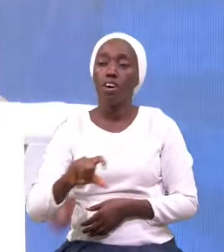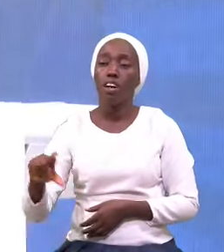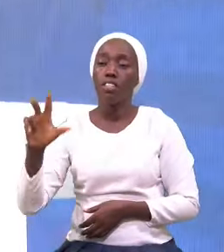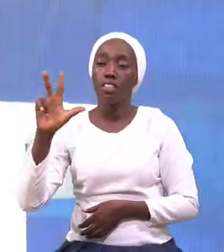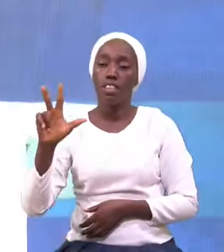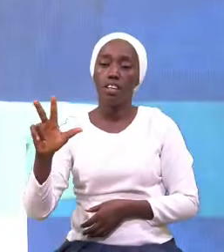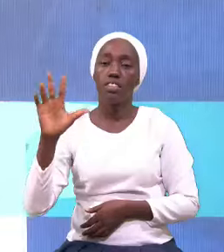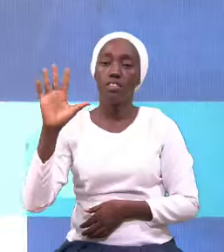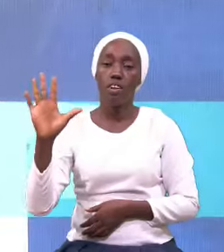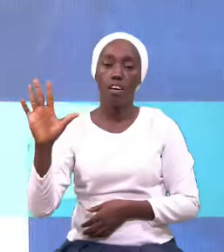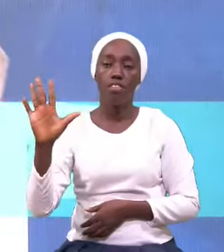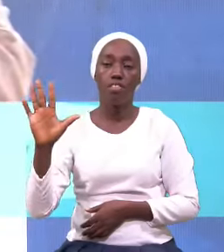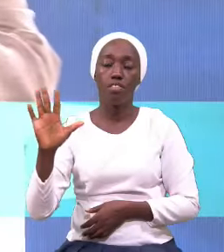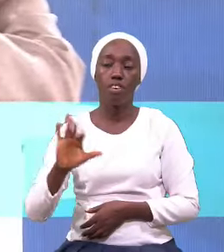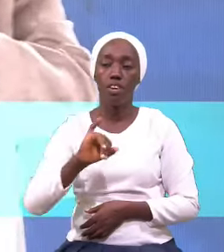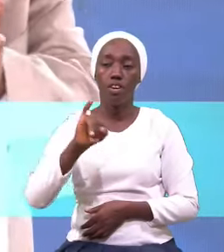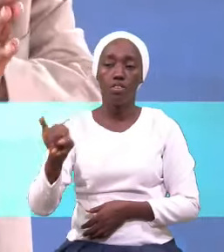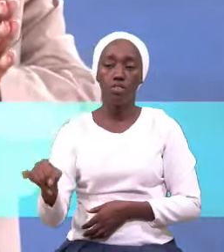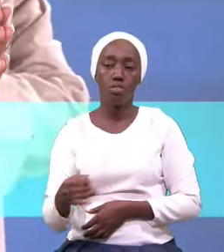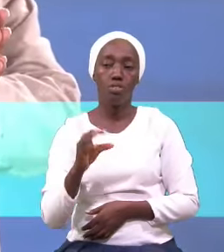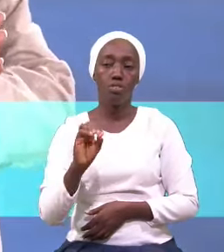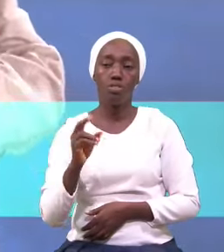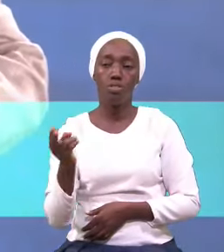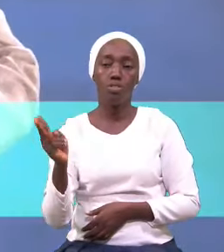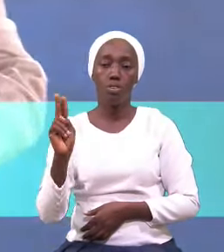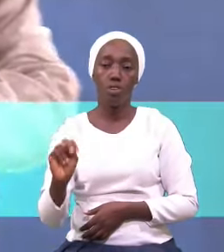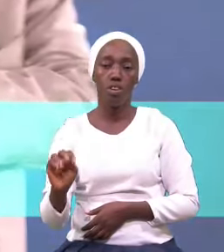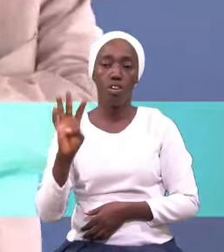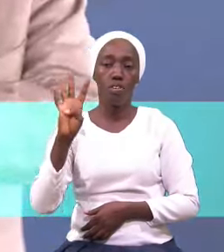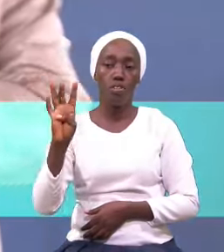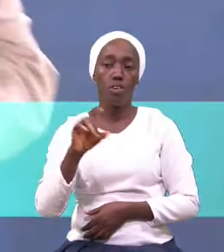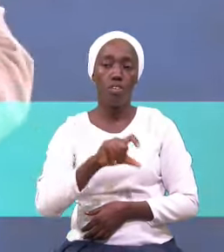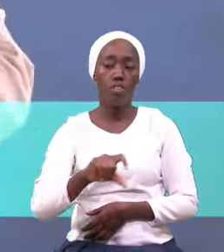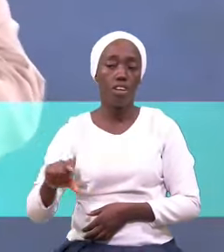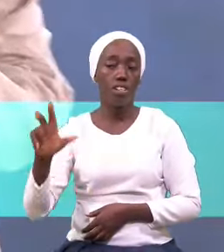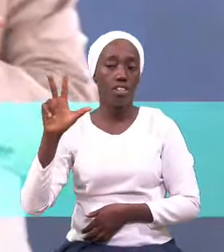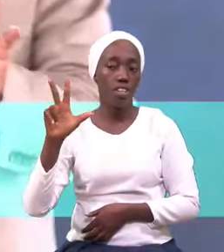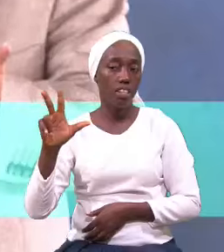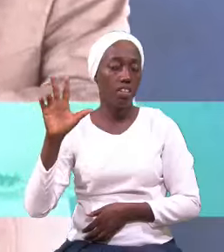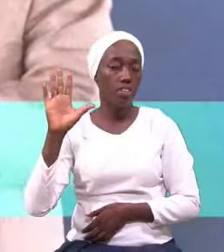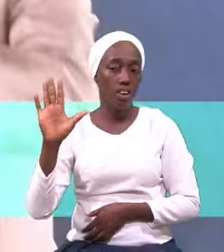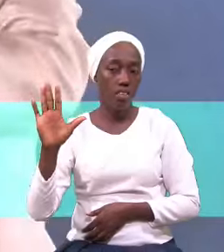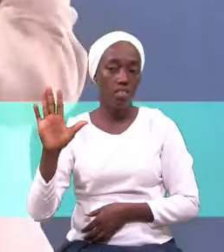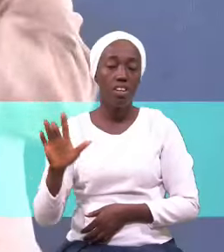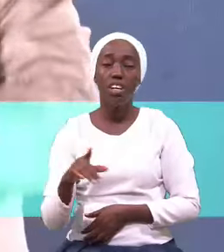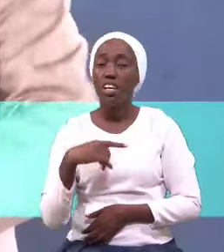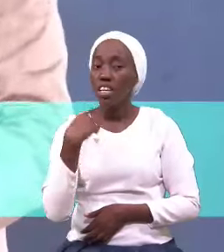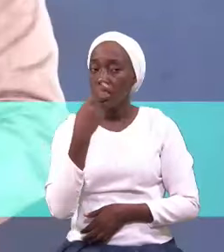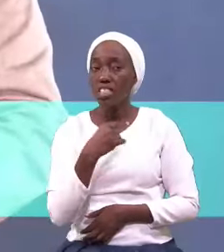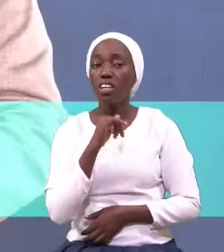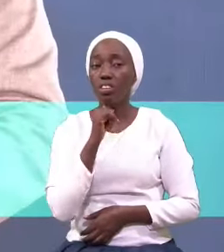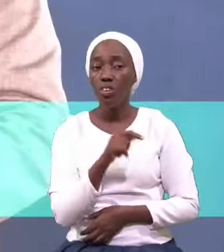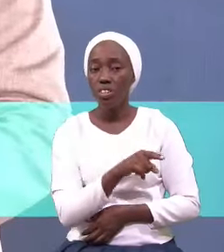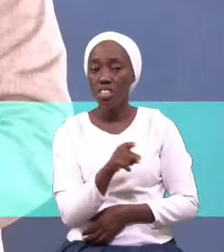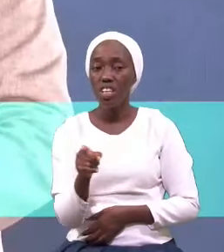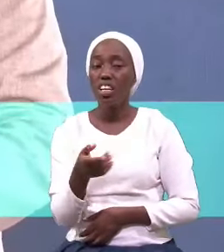35. John chapter 4, verse 35. Say not ye, there are